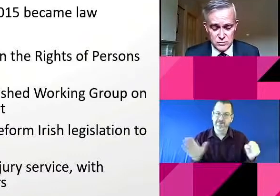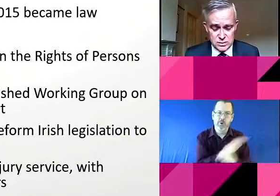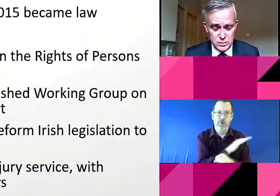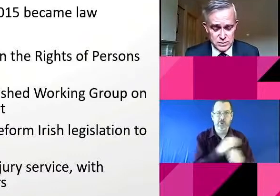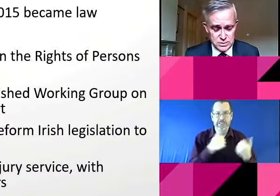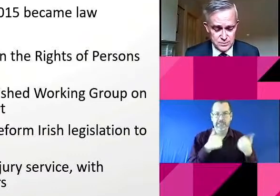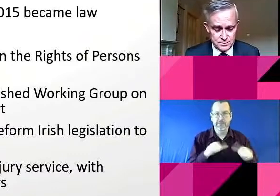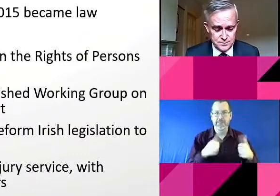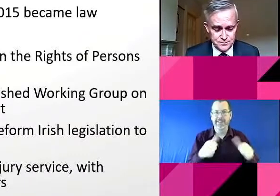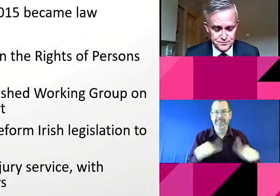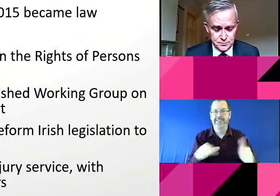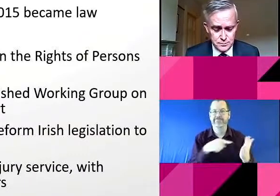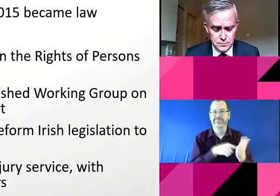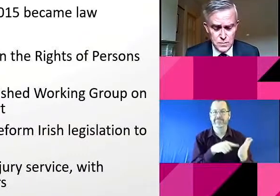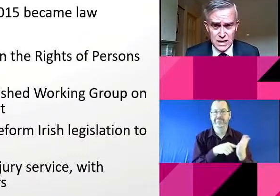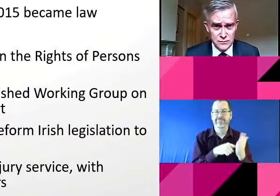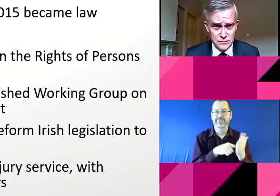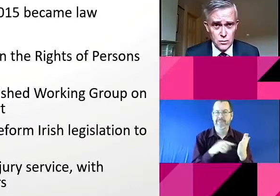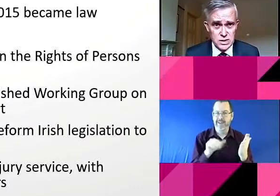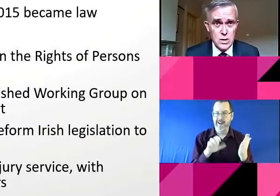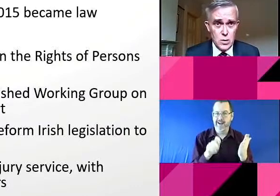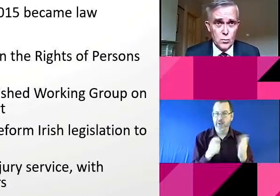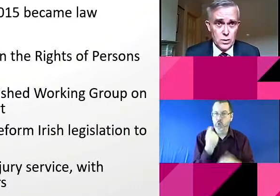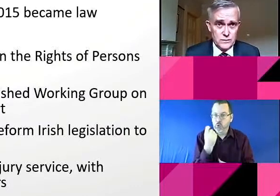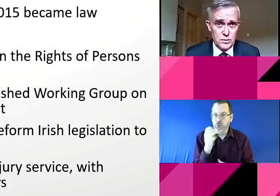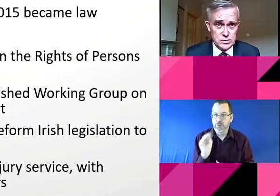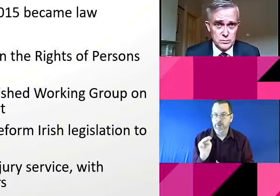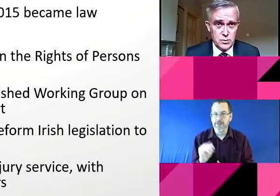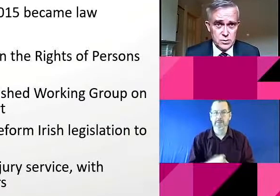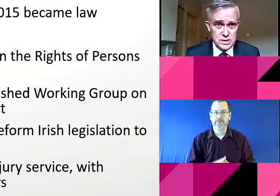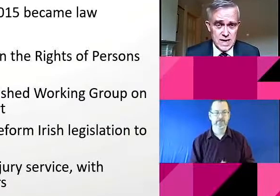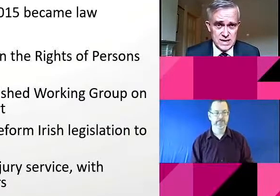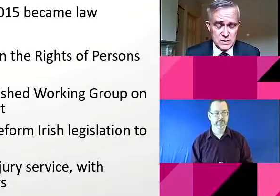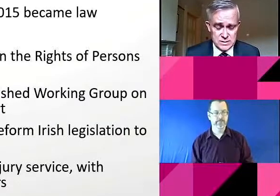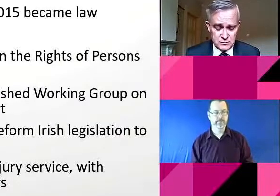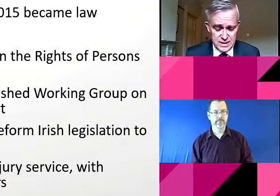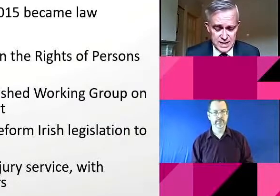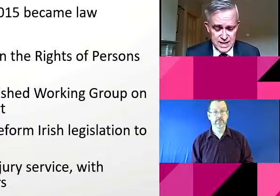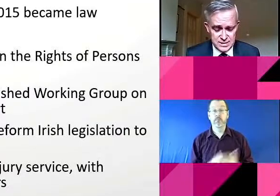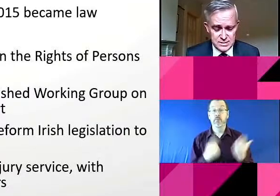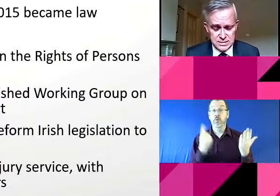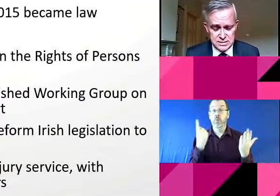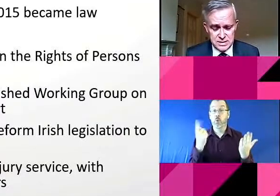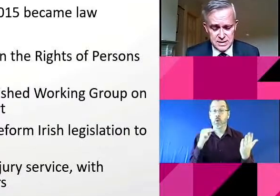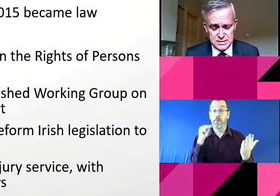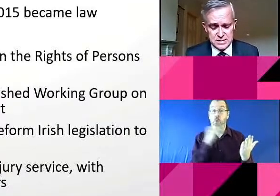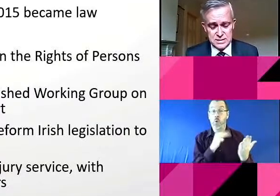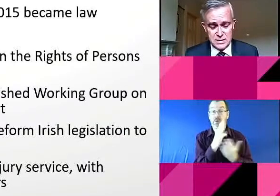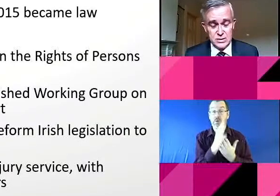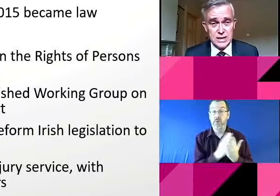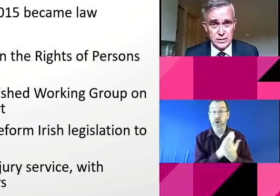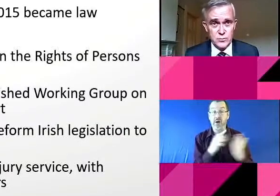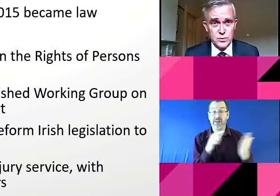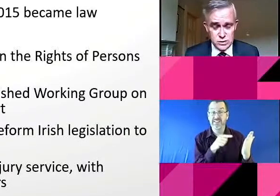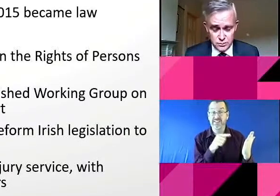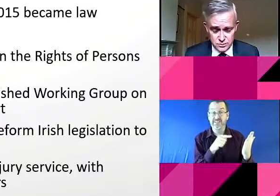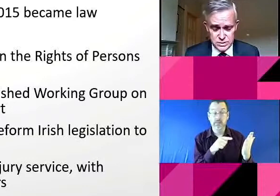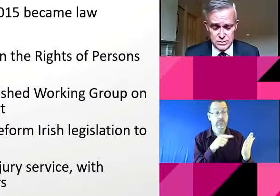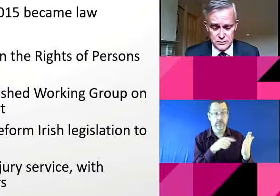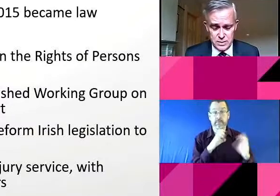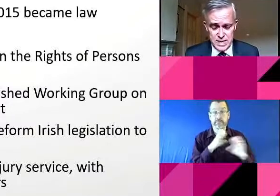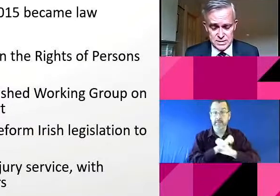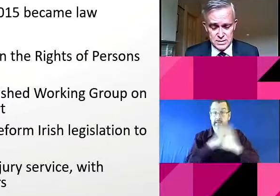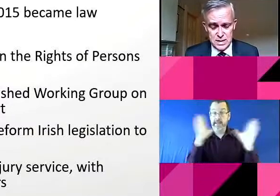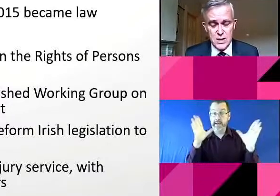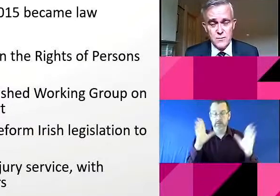as soon as possible. And of course, one of the most important aspects of that act is that it sets down a clear